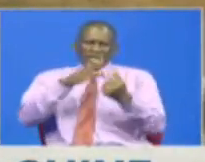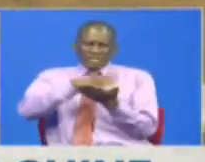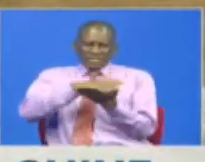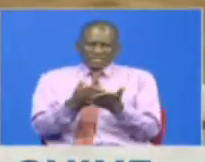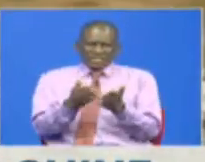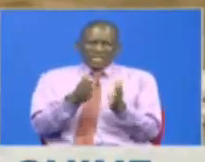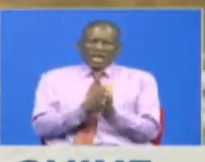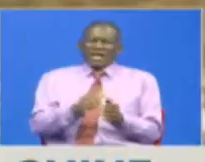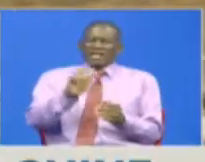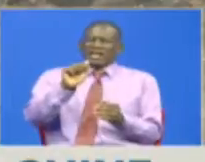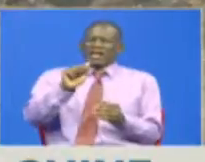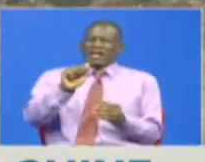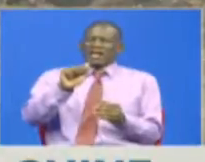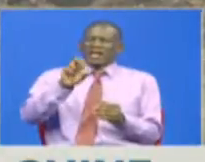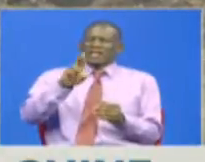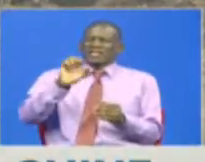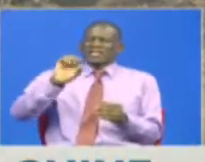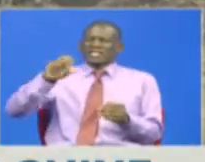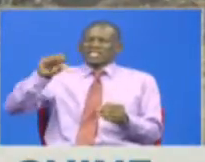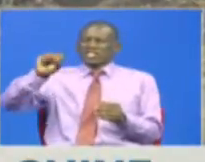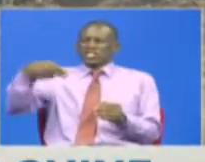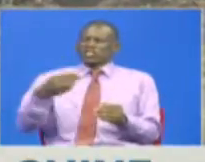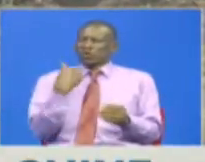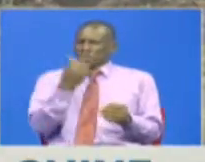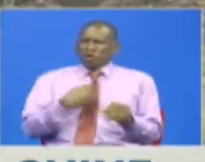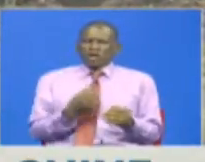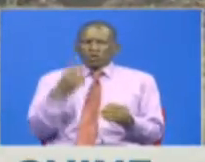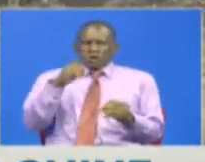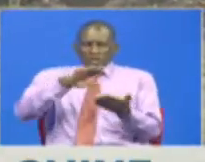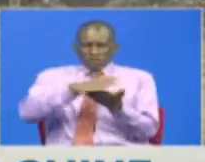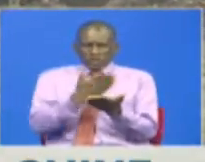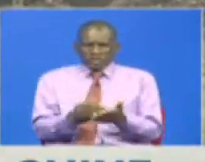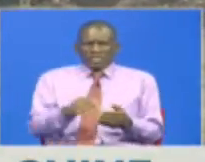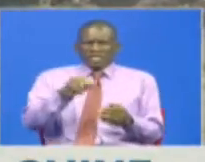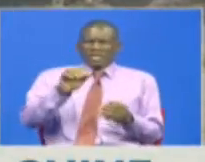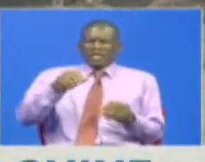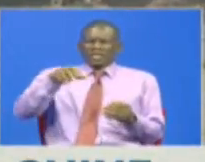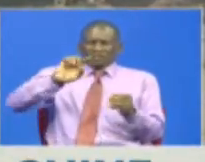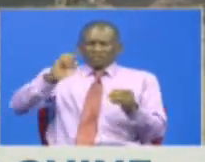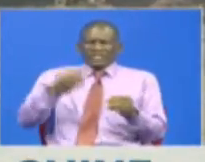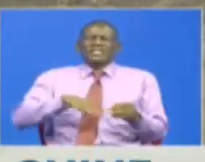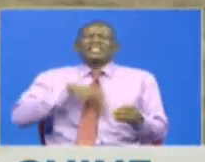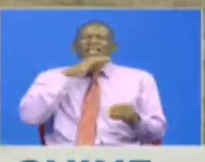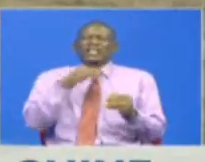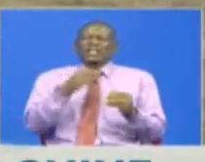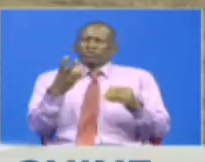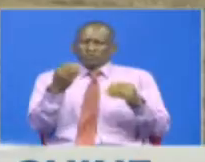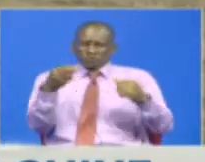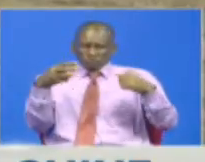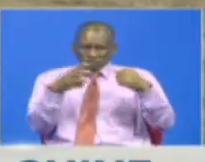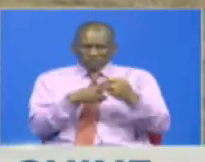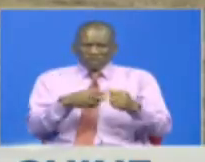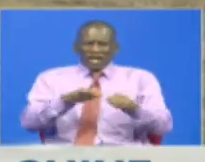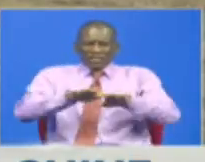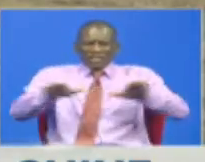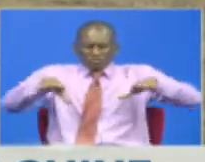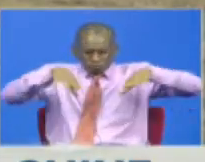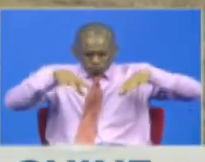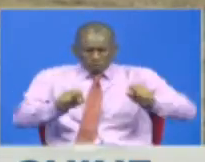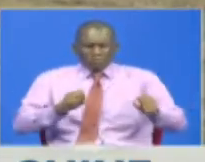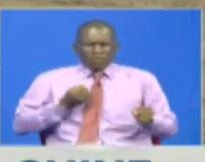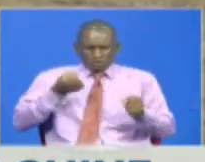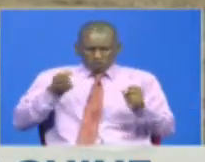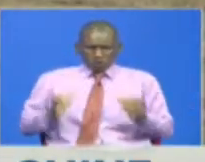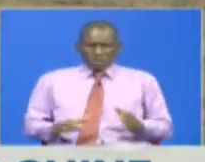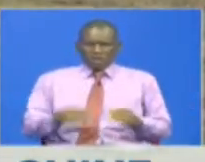Patel, who had 1 share. Kantibai died in 2007, and the parcel was inherited by his daughter, identified as